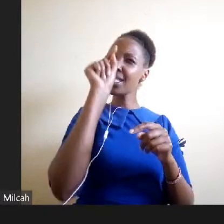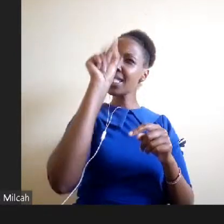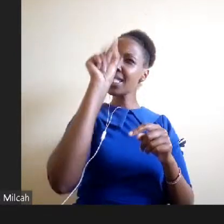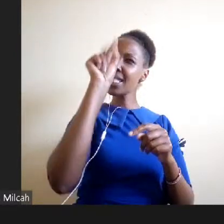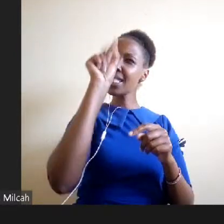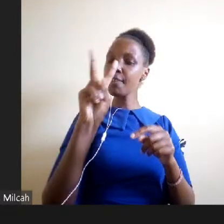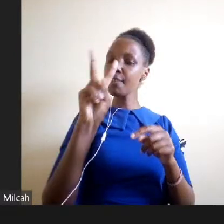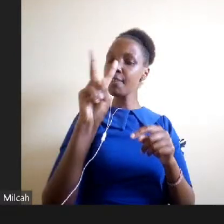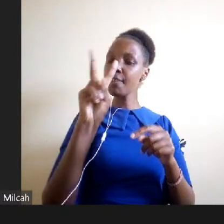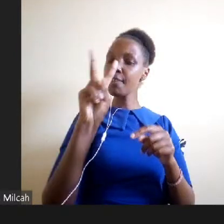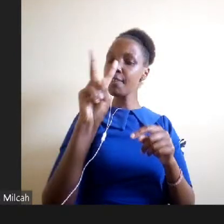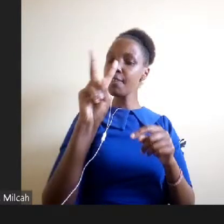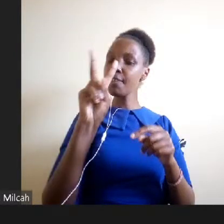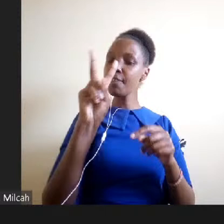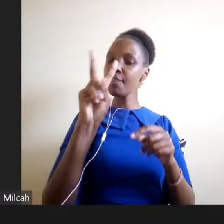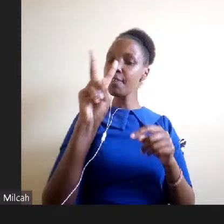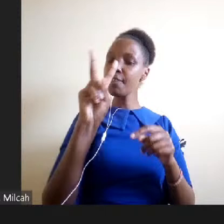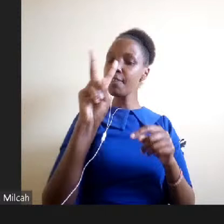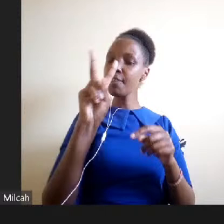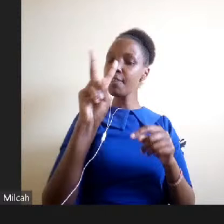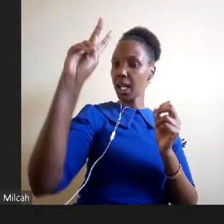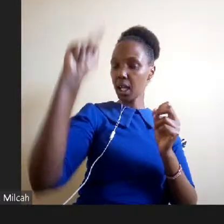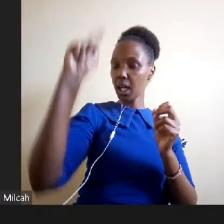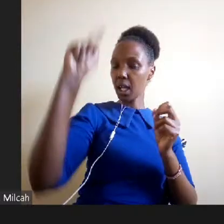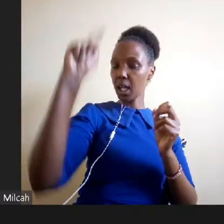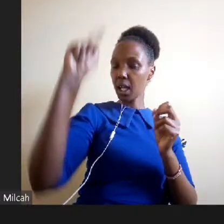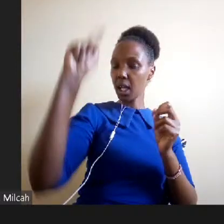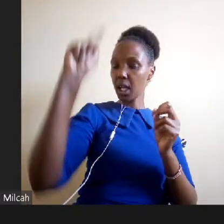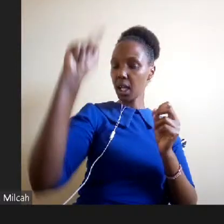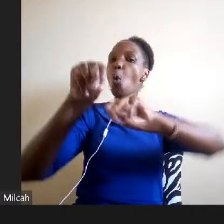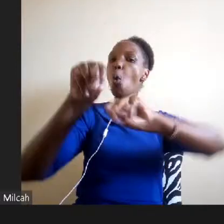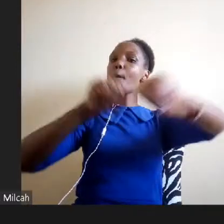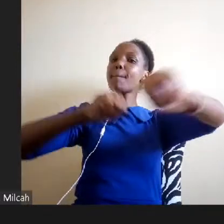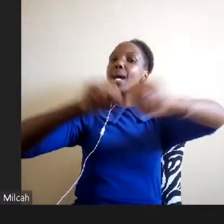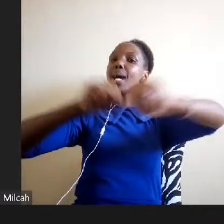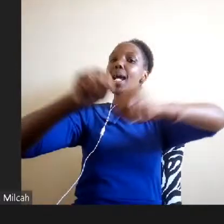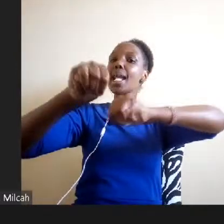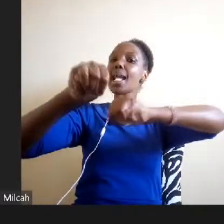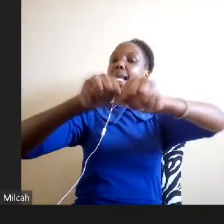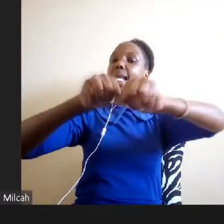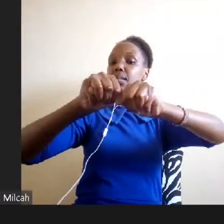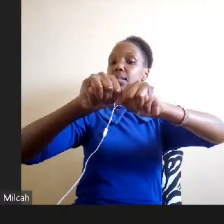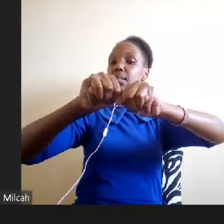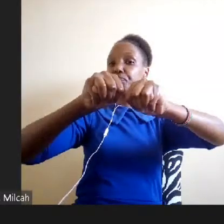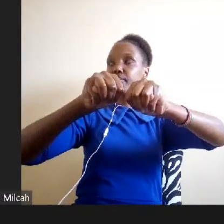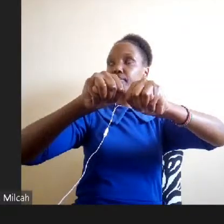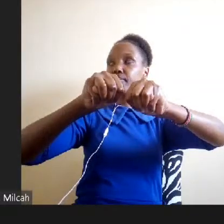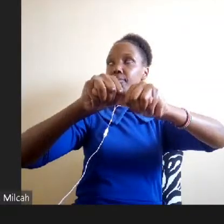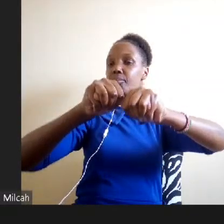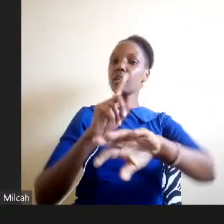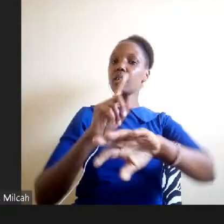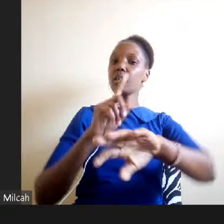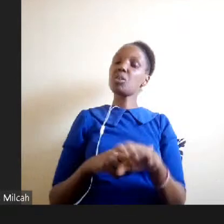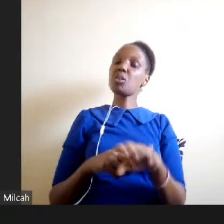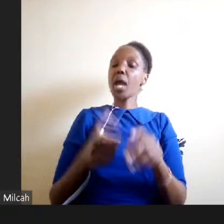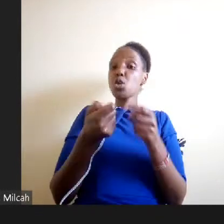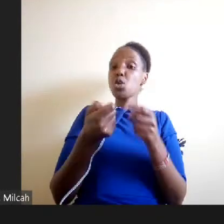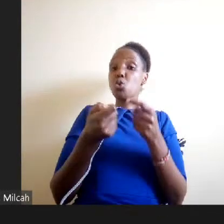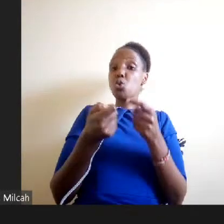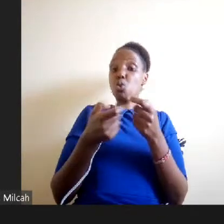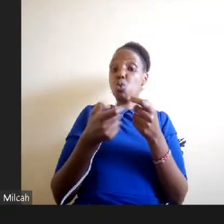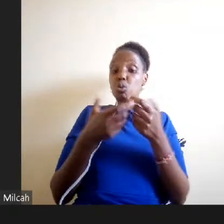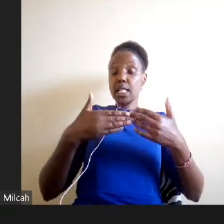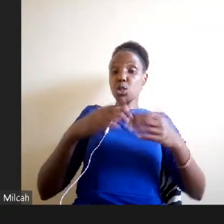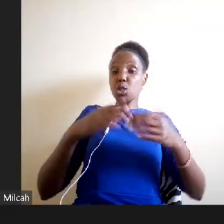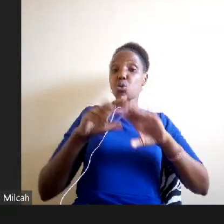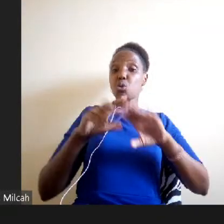Link app, is able to help you manage the time your children are online, and actually from the comfort of your own device, you can shut them down if